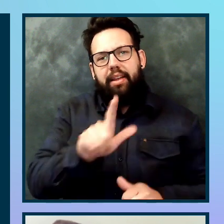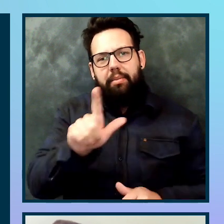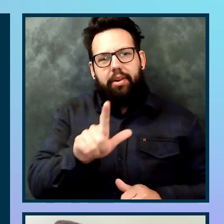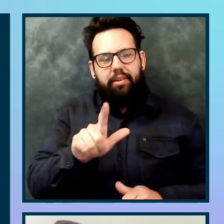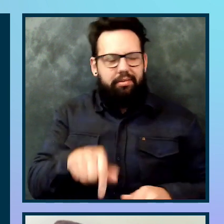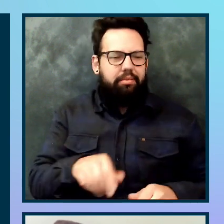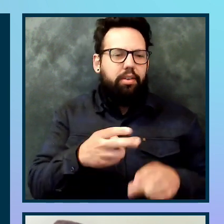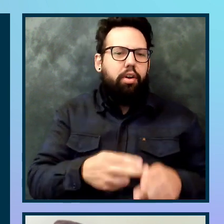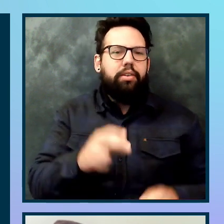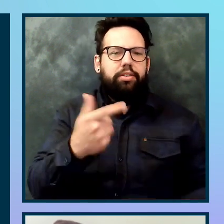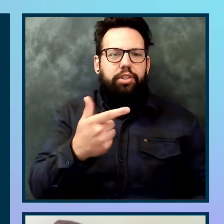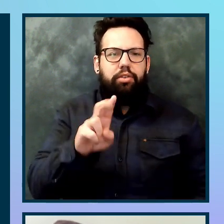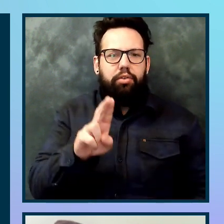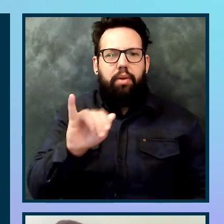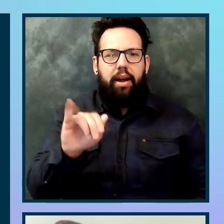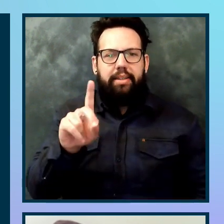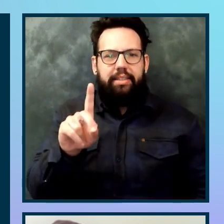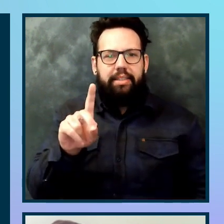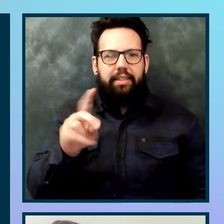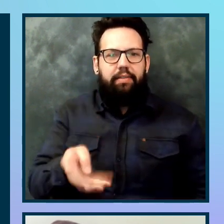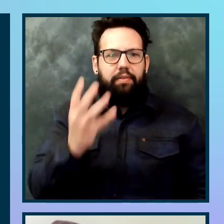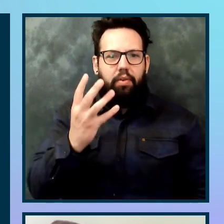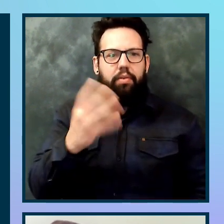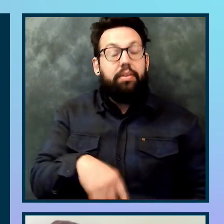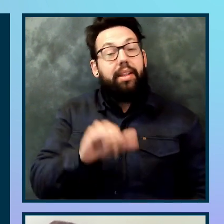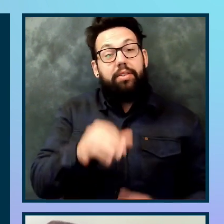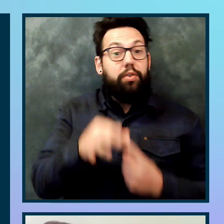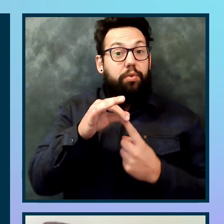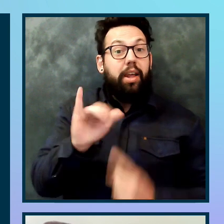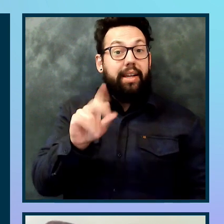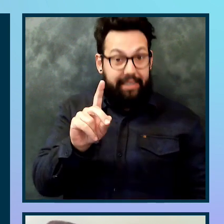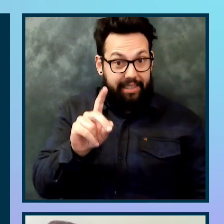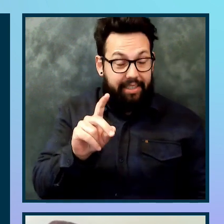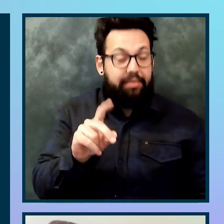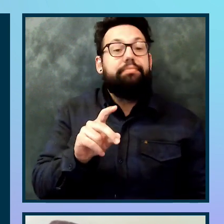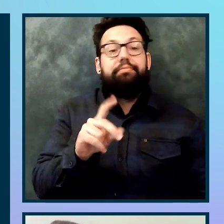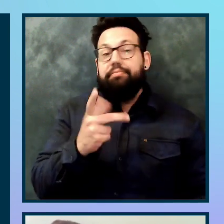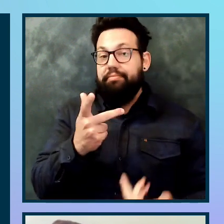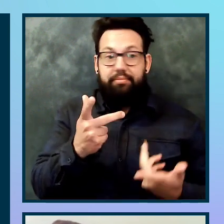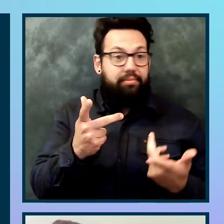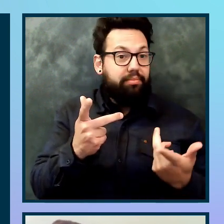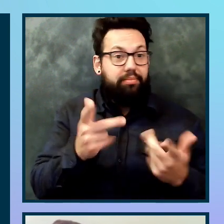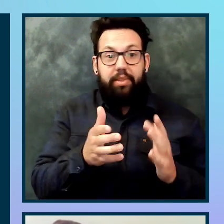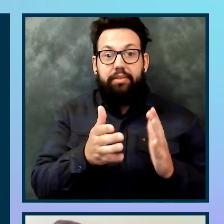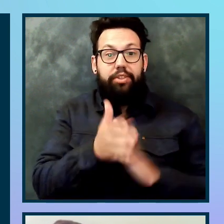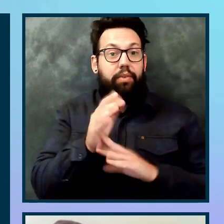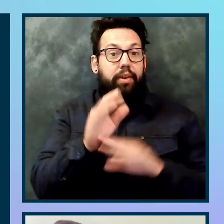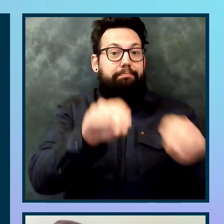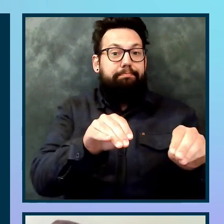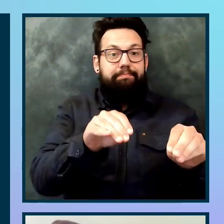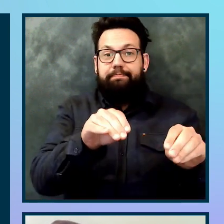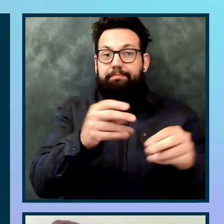Now, this is always going to be a unique ID. It's generated on the fly. So that gives us the reliability that